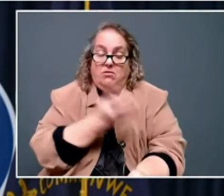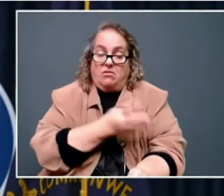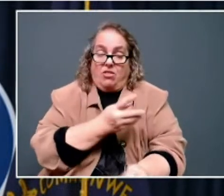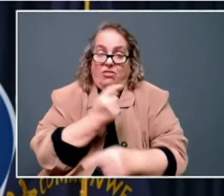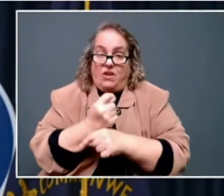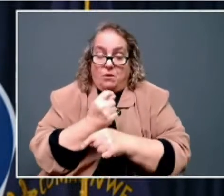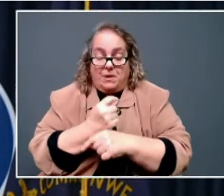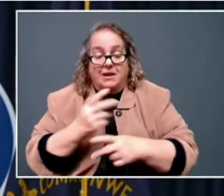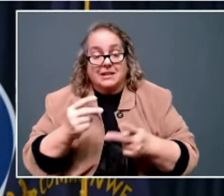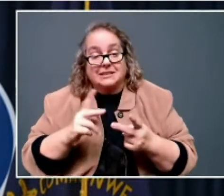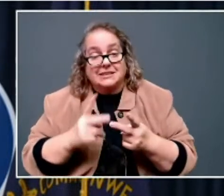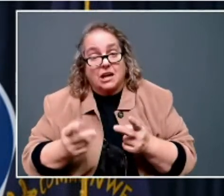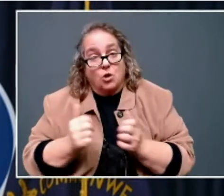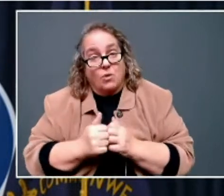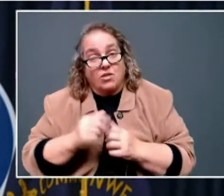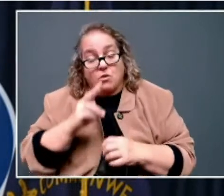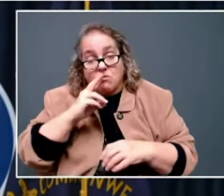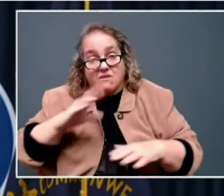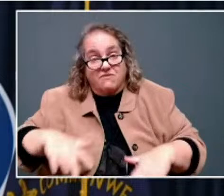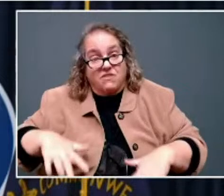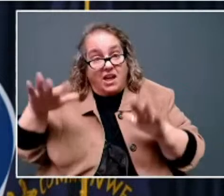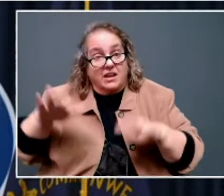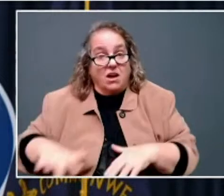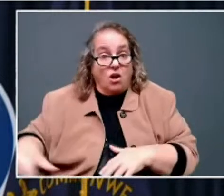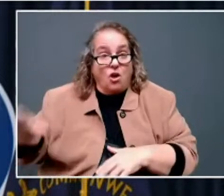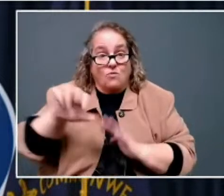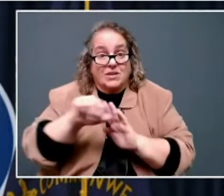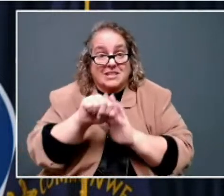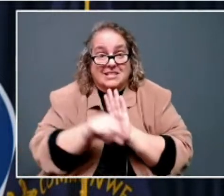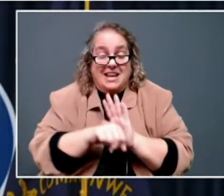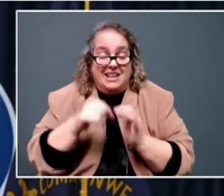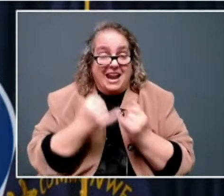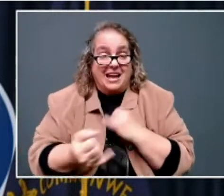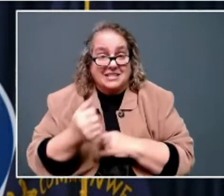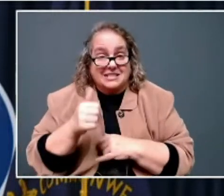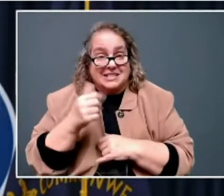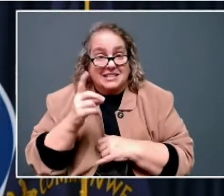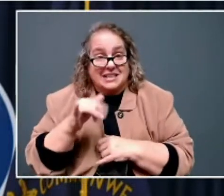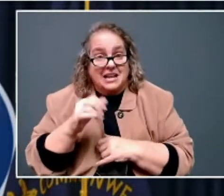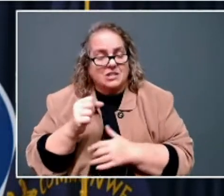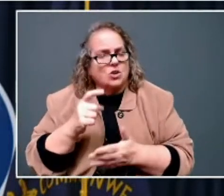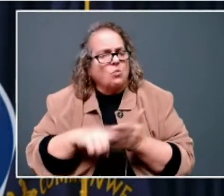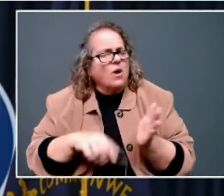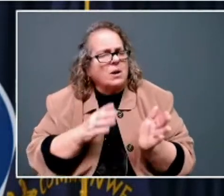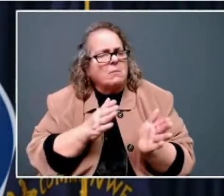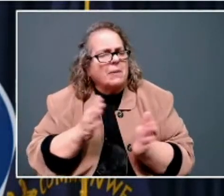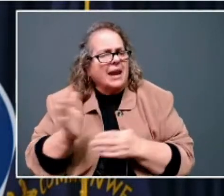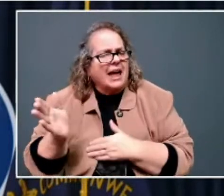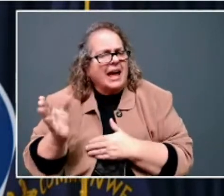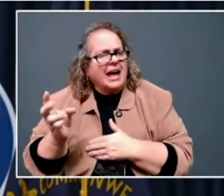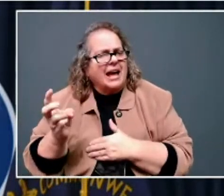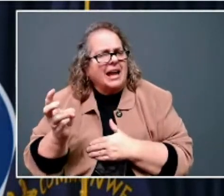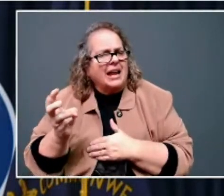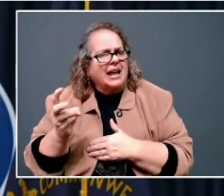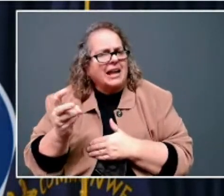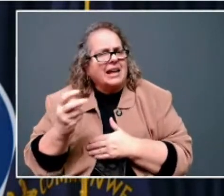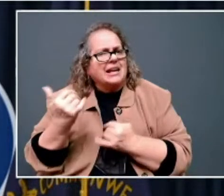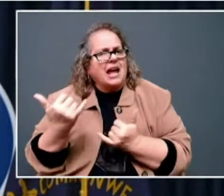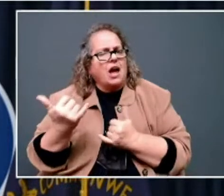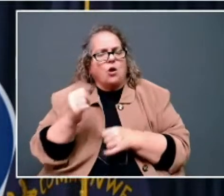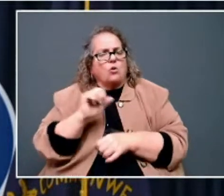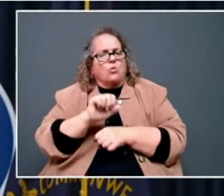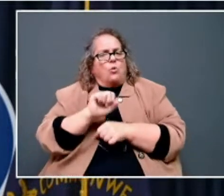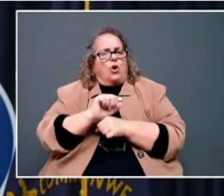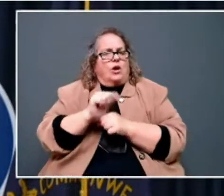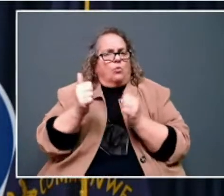the state just in the last 10 days, what mitigation plan is working with currently to try